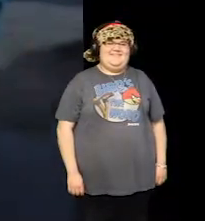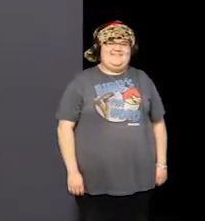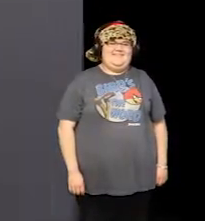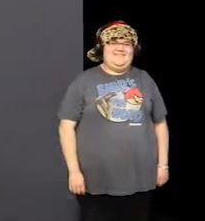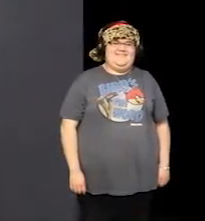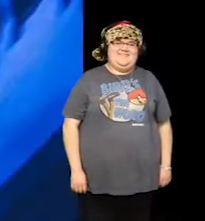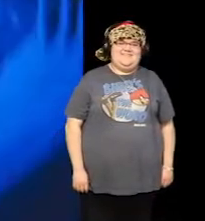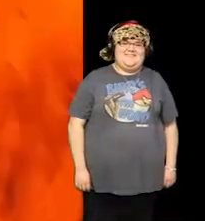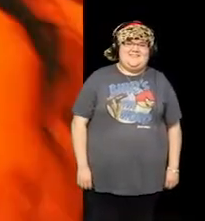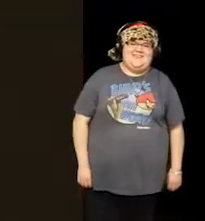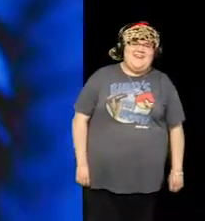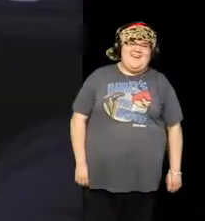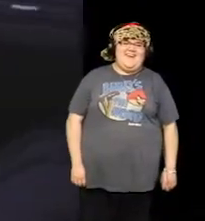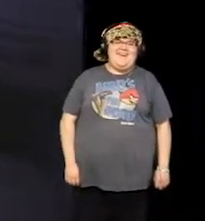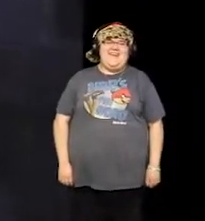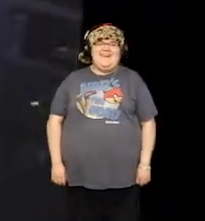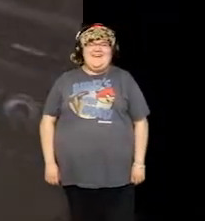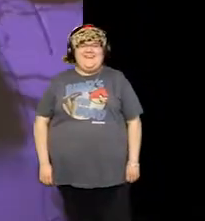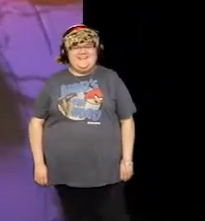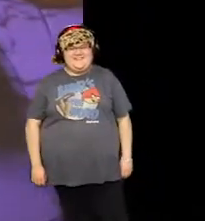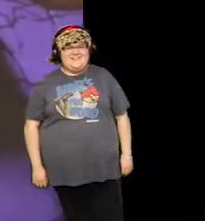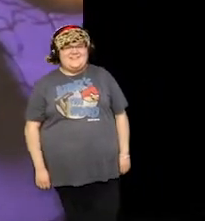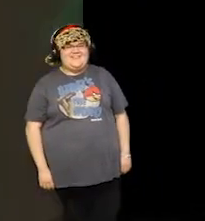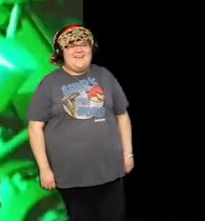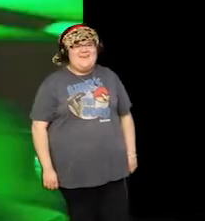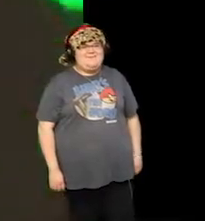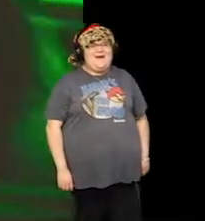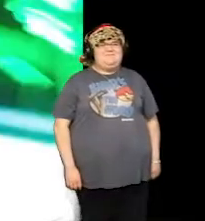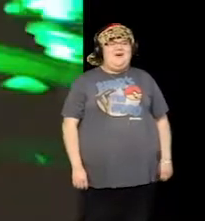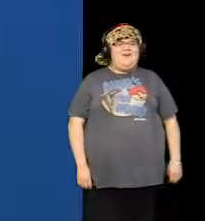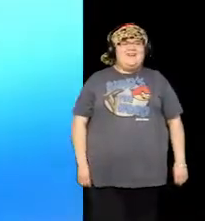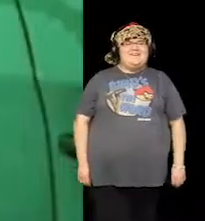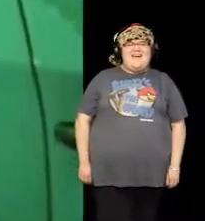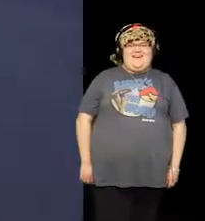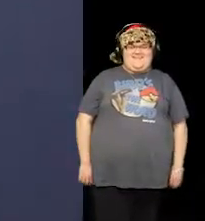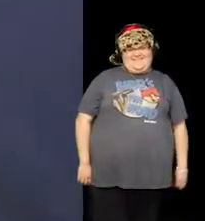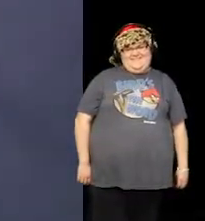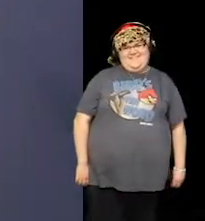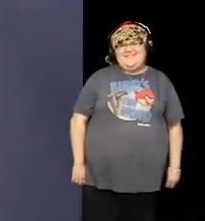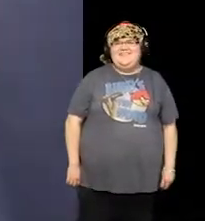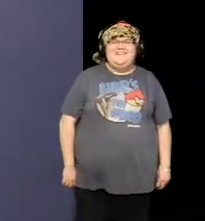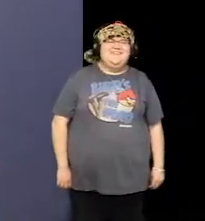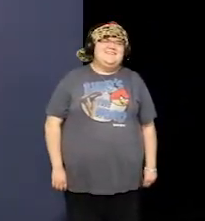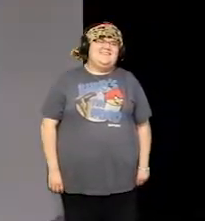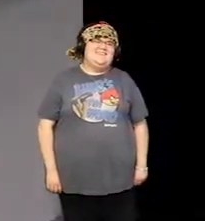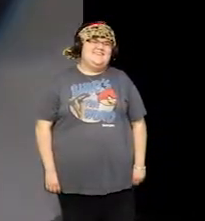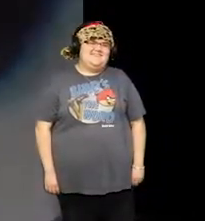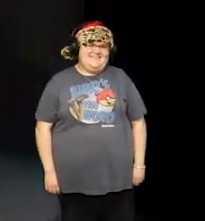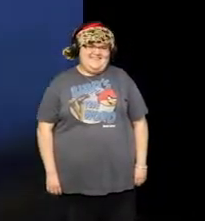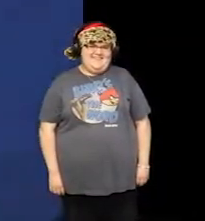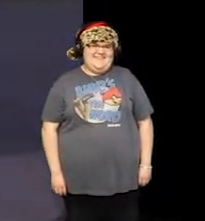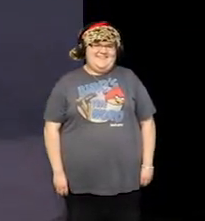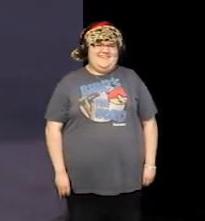Oh, shit. Jeez! Look at that bad boy right there!